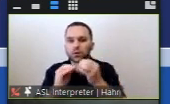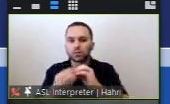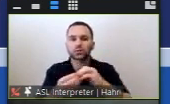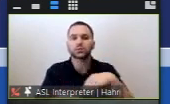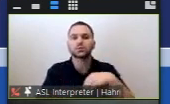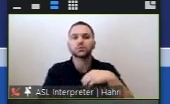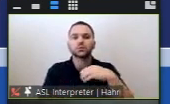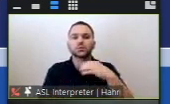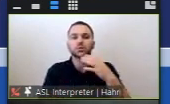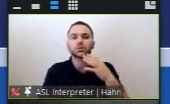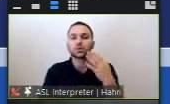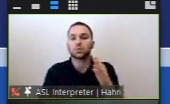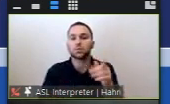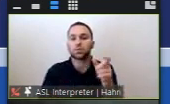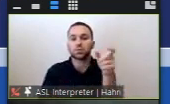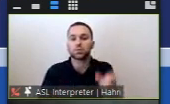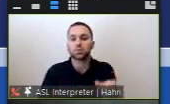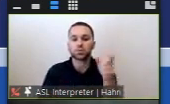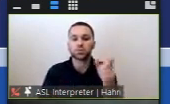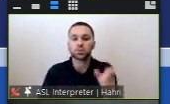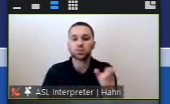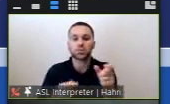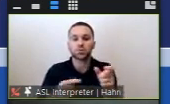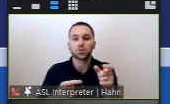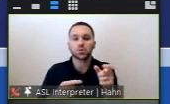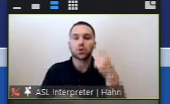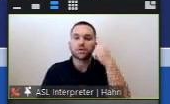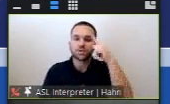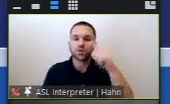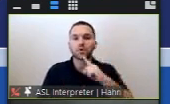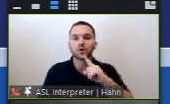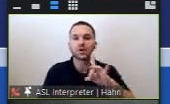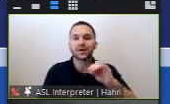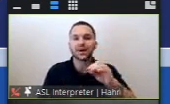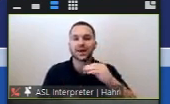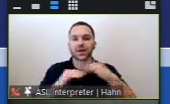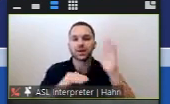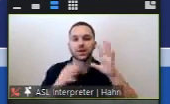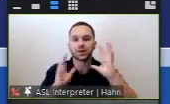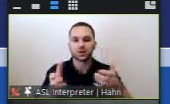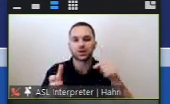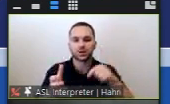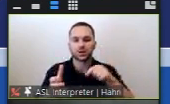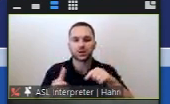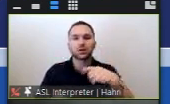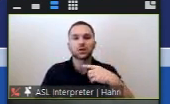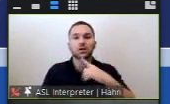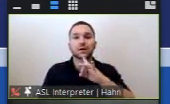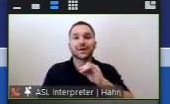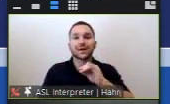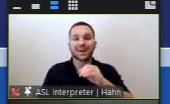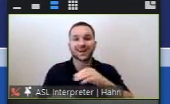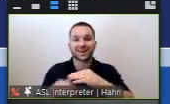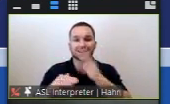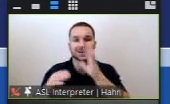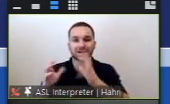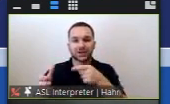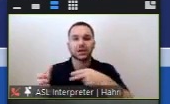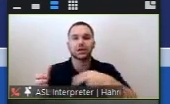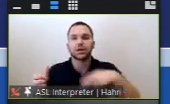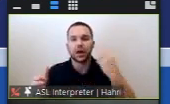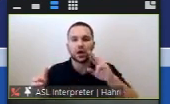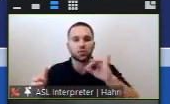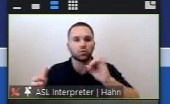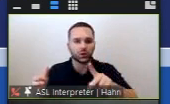bar is exceeding that gray bar for the 80+ population, you can see that our 80+ population appears to be at higher risk of becoming